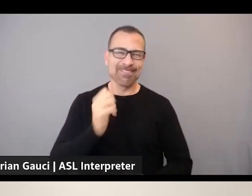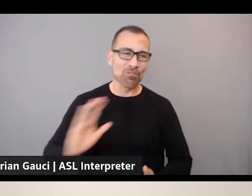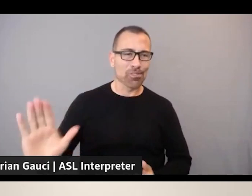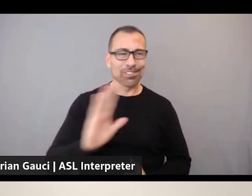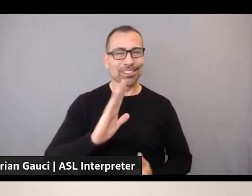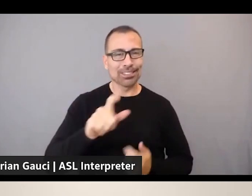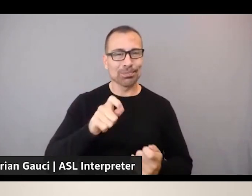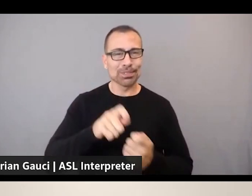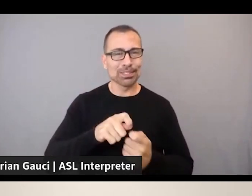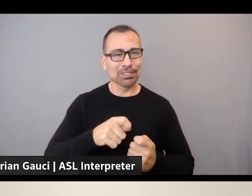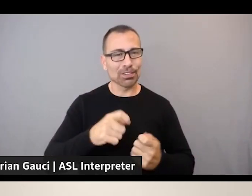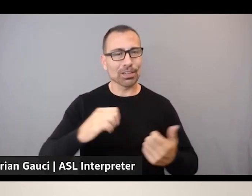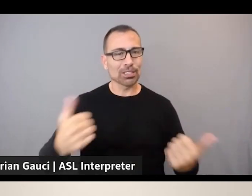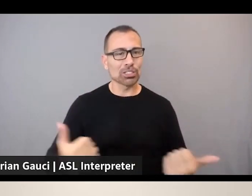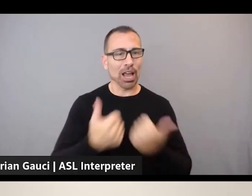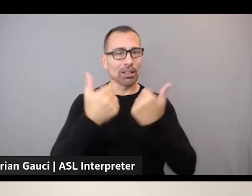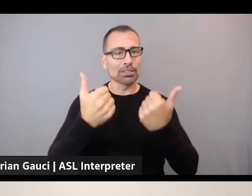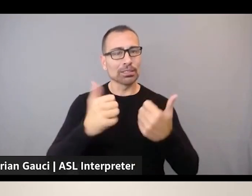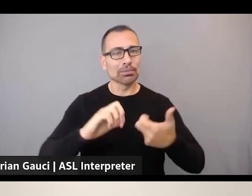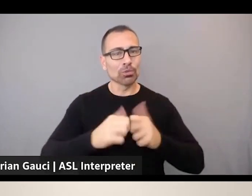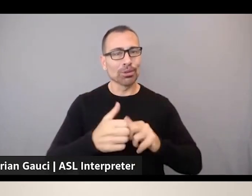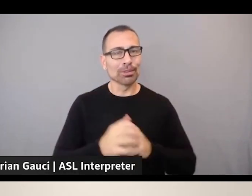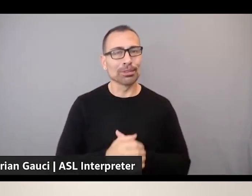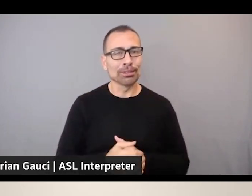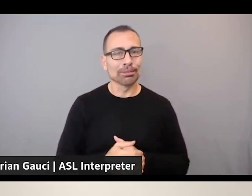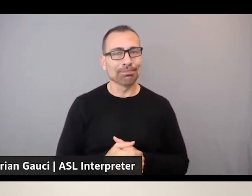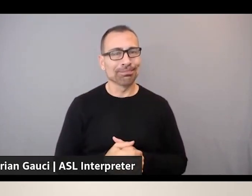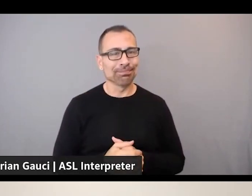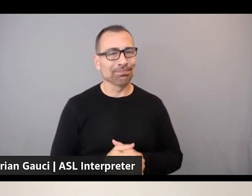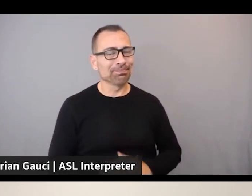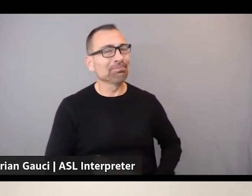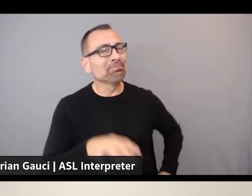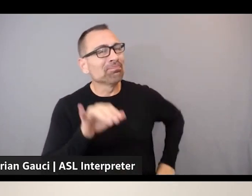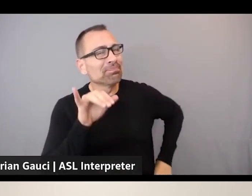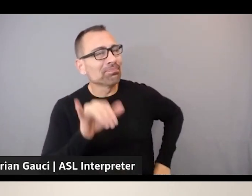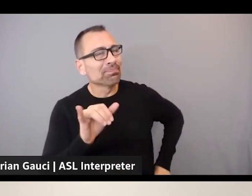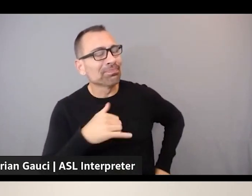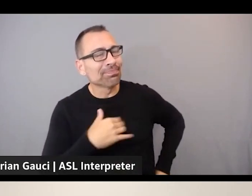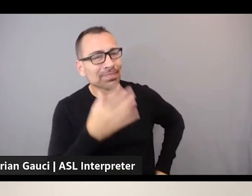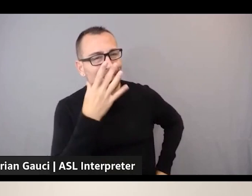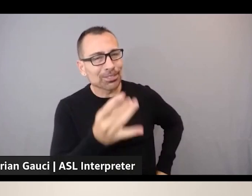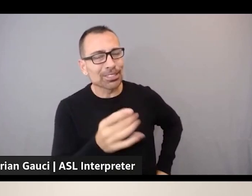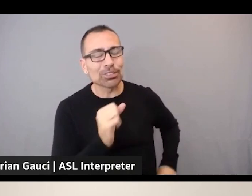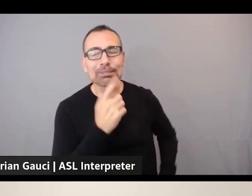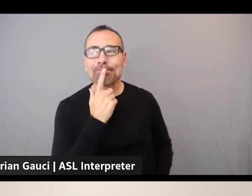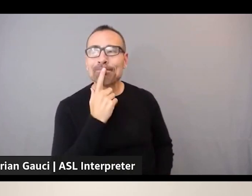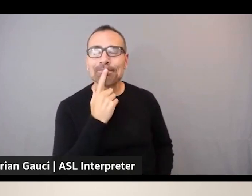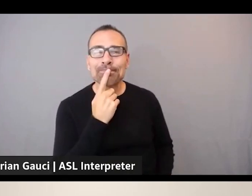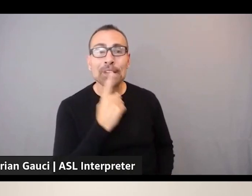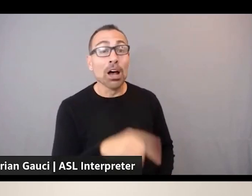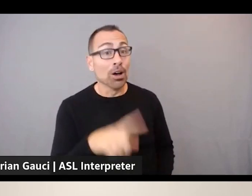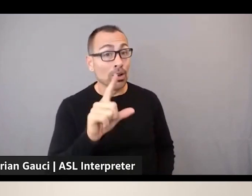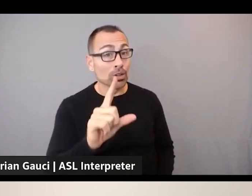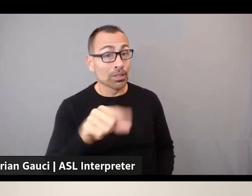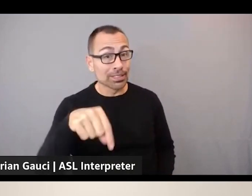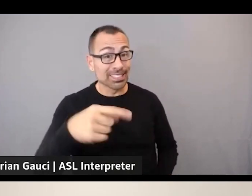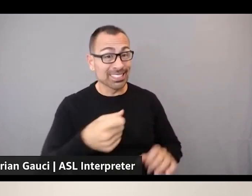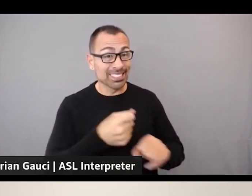solve. It's interesting, Suzanne. 2023 has been kind of